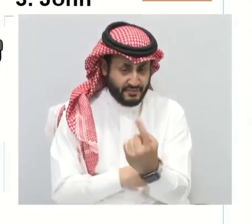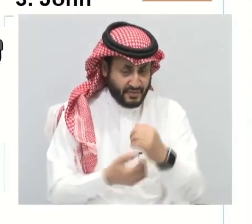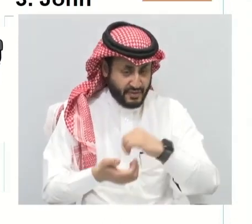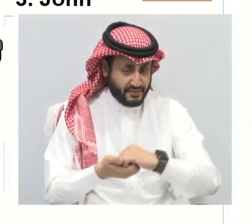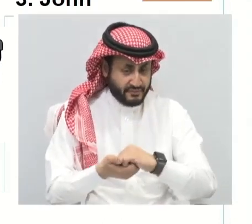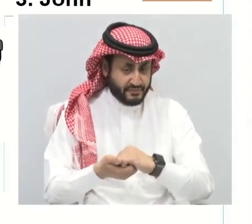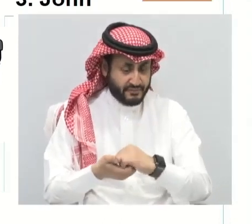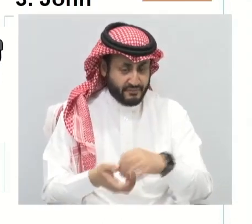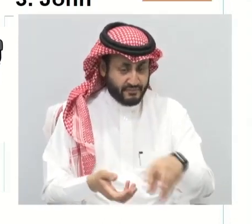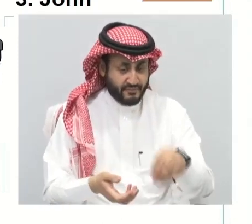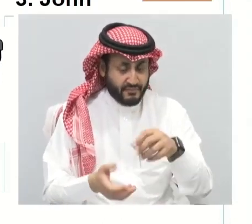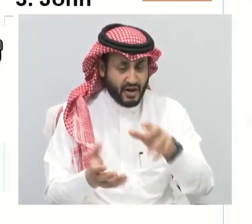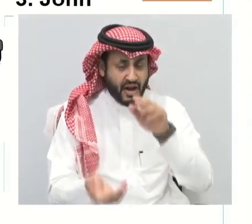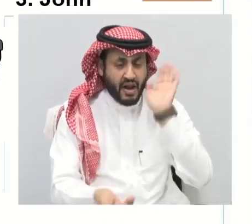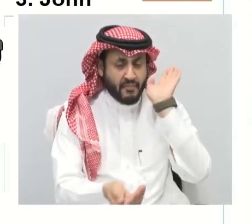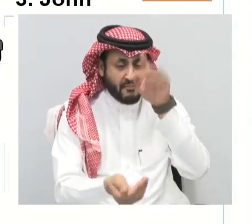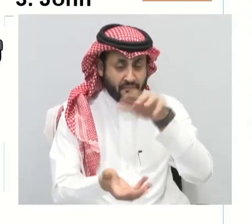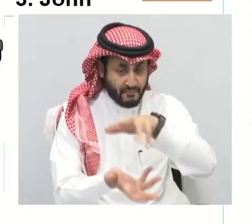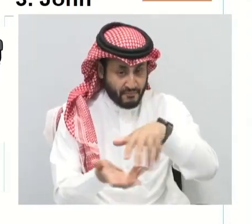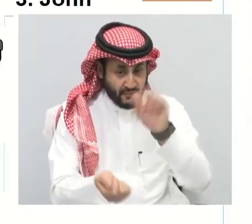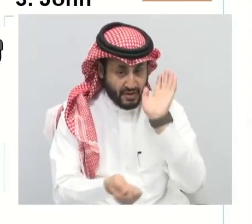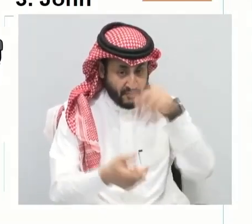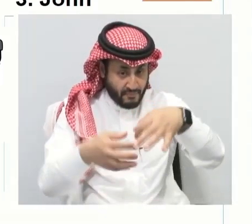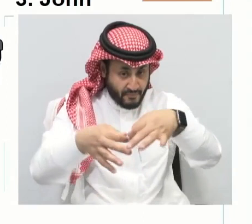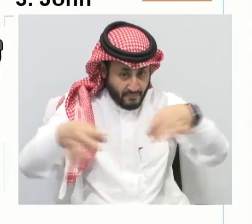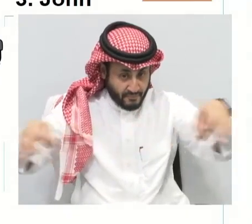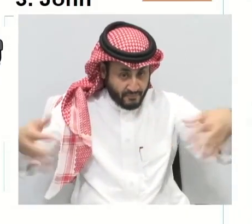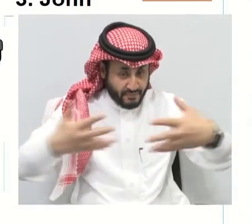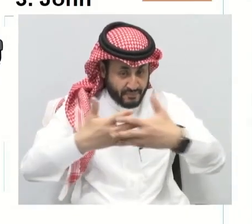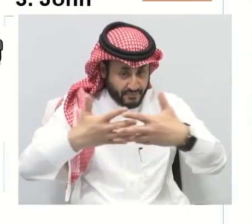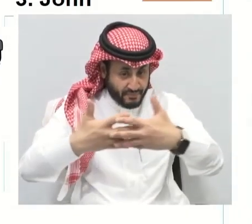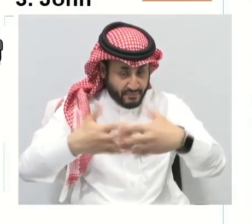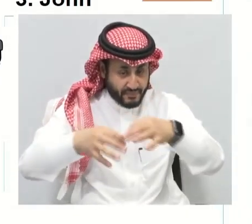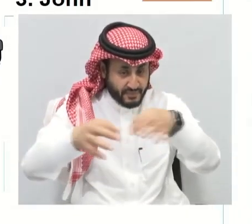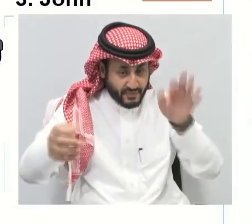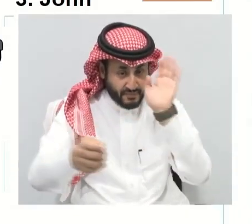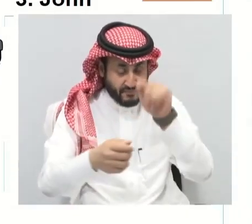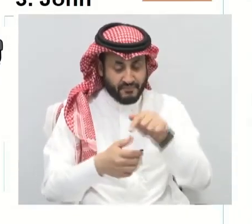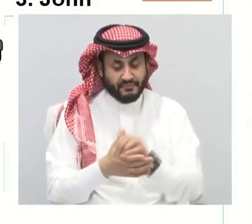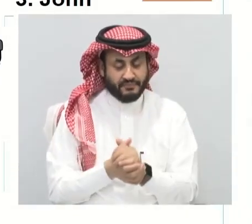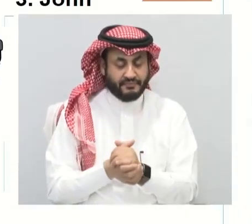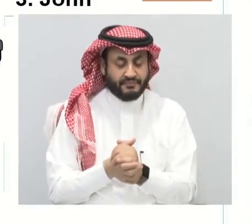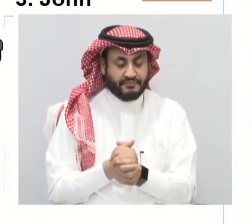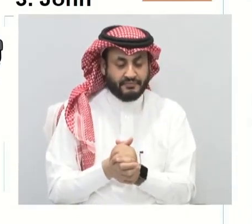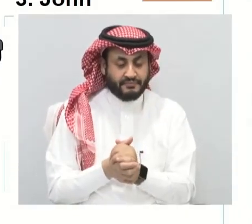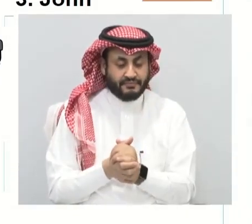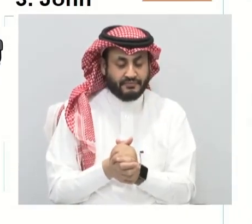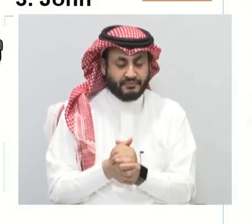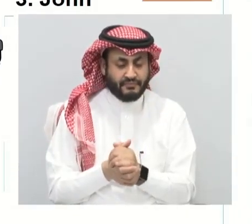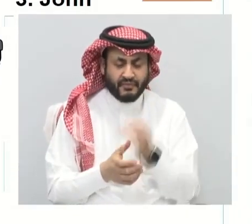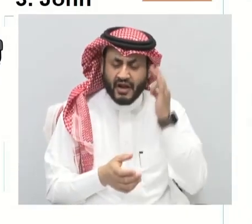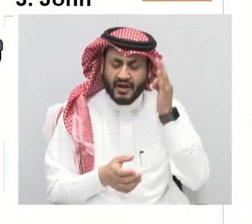friend to bring the volleyball net, his brother's volleyball net. Let's read and listen to try